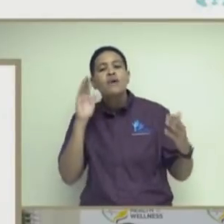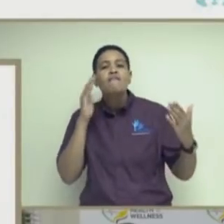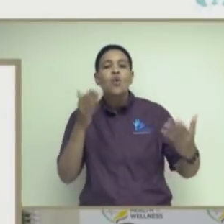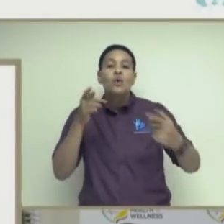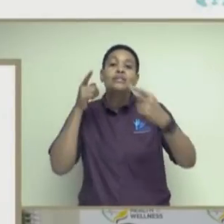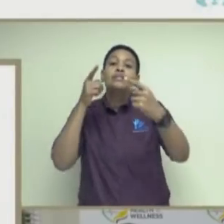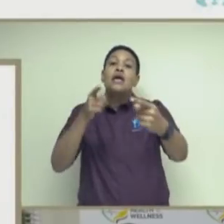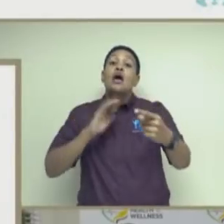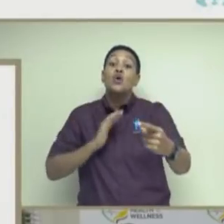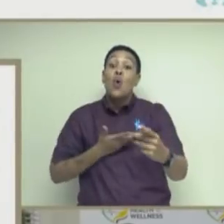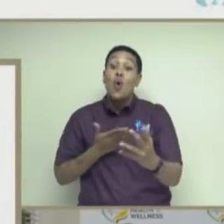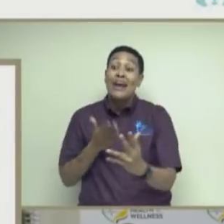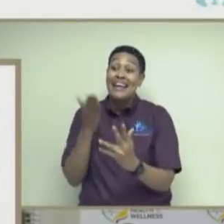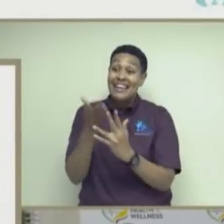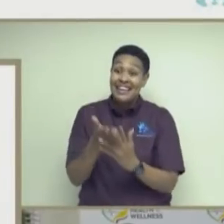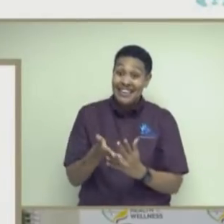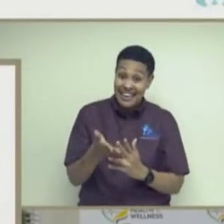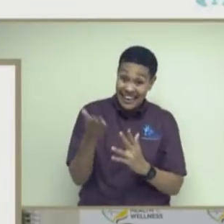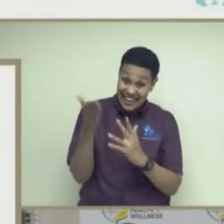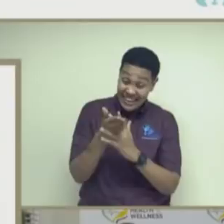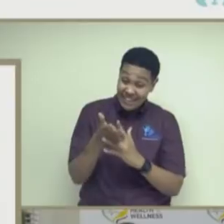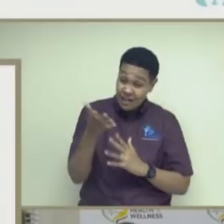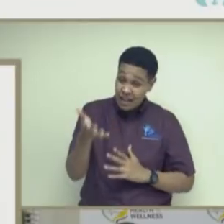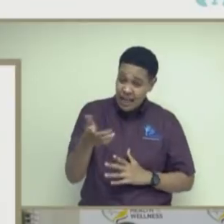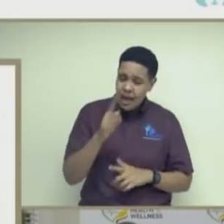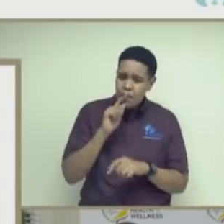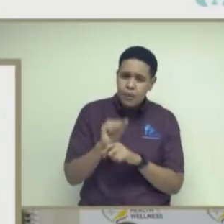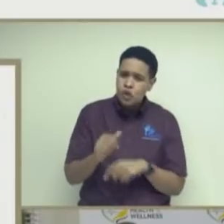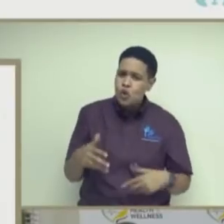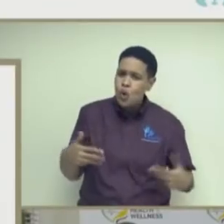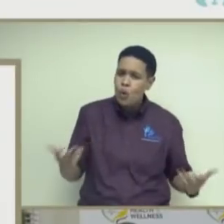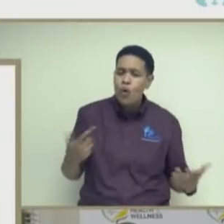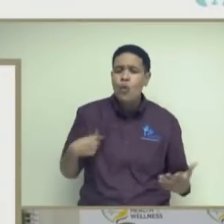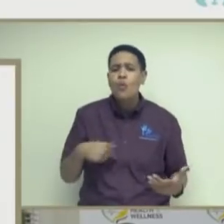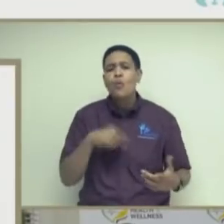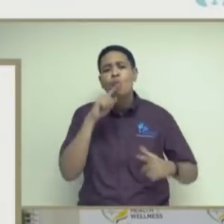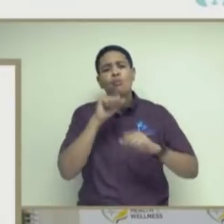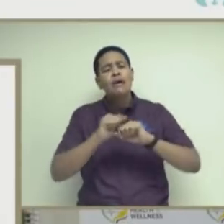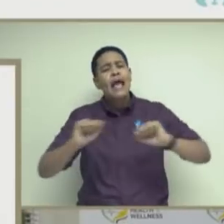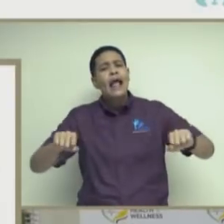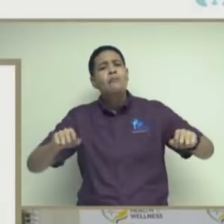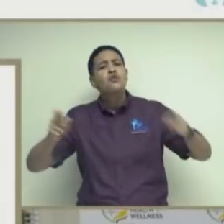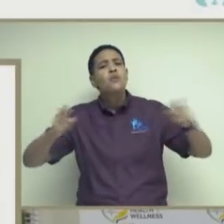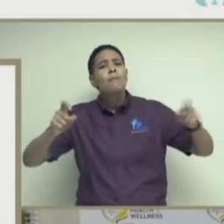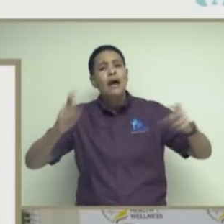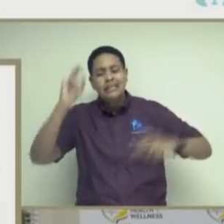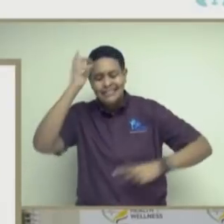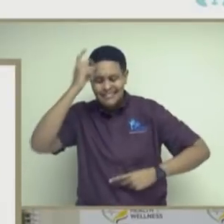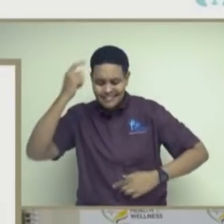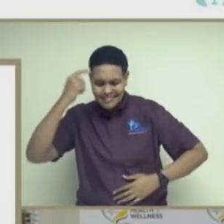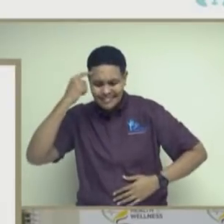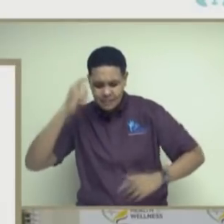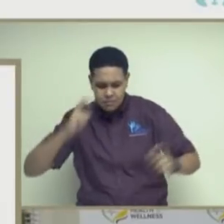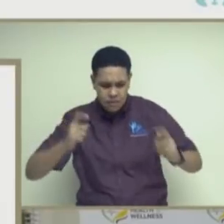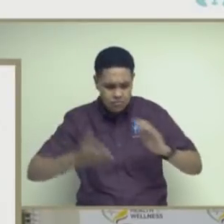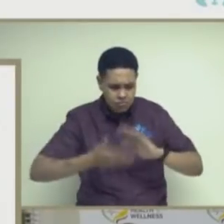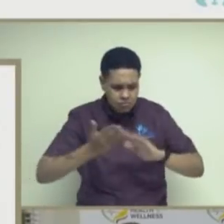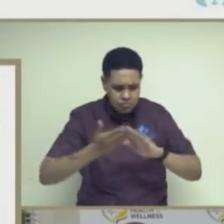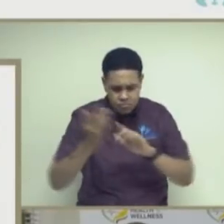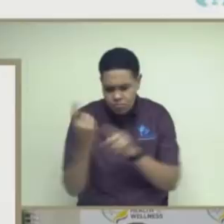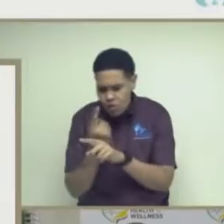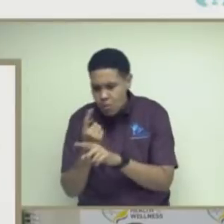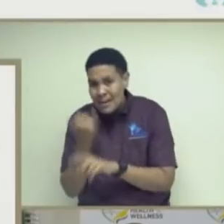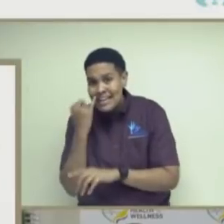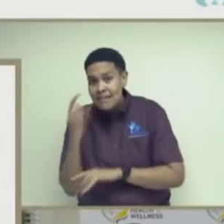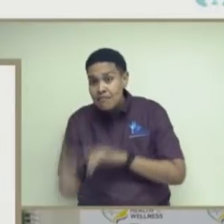our interventions and ensure that we are able to manage the disease once it shows